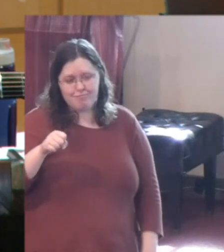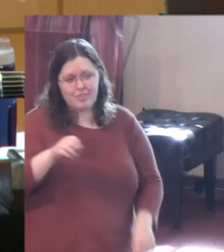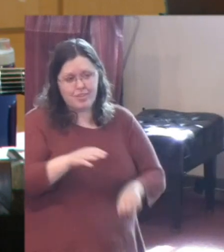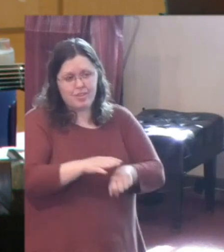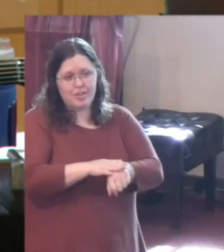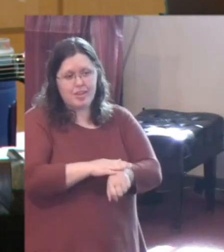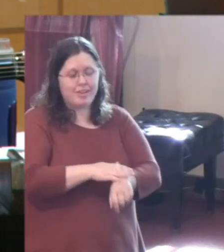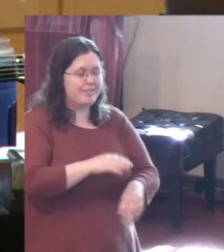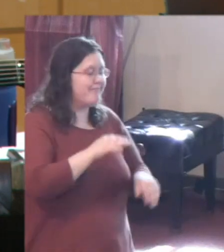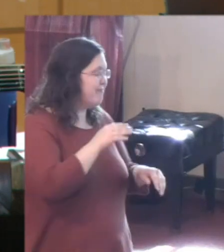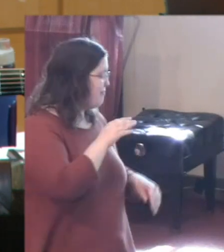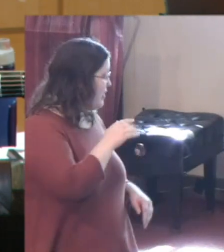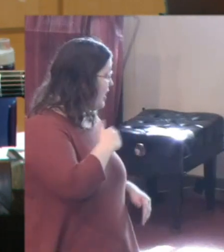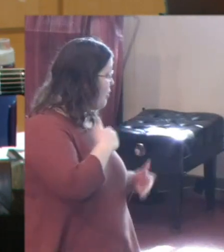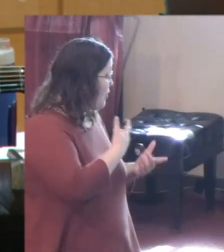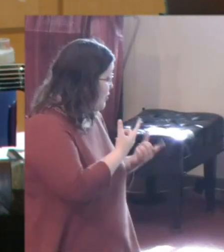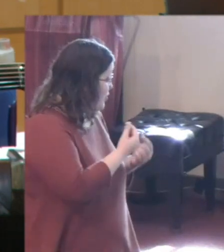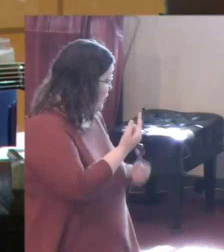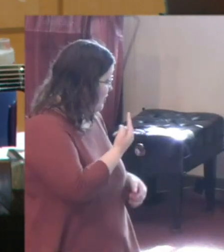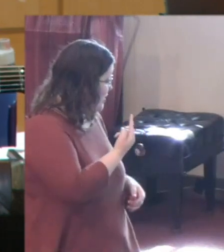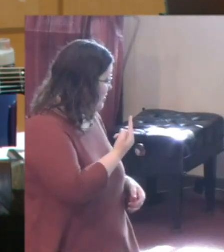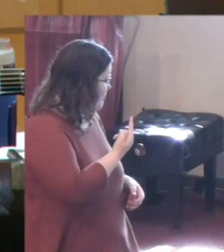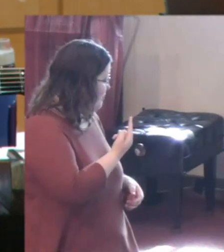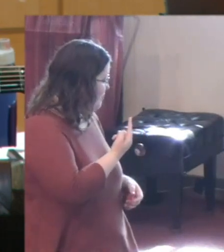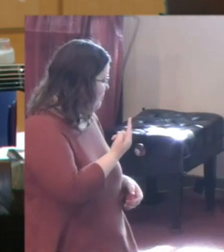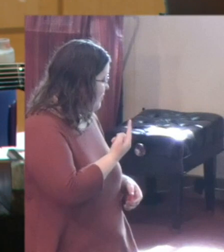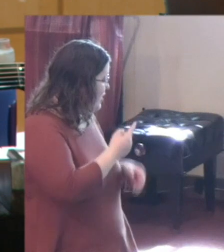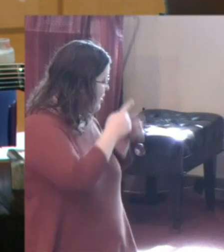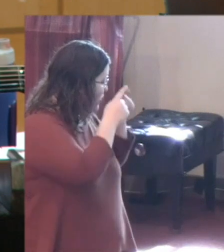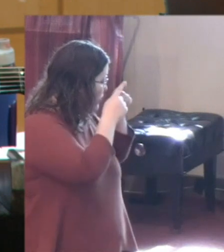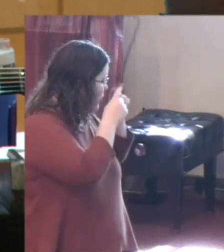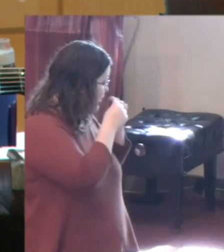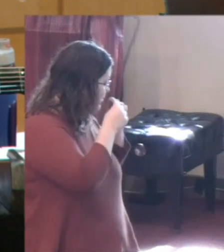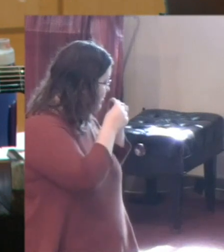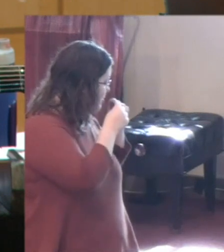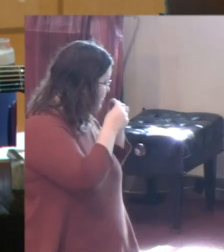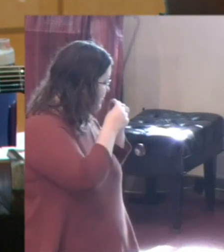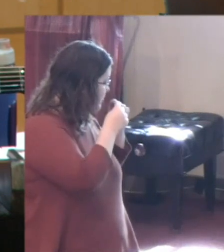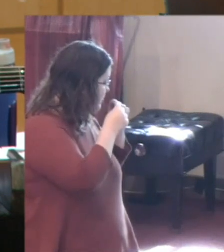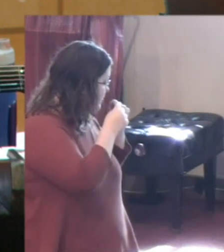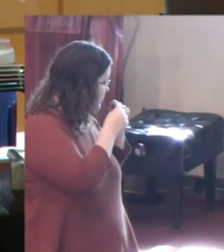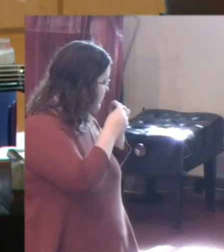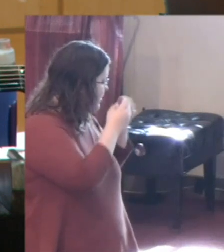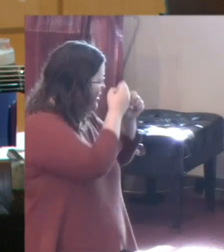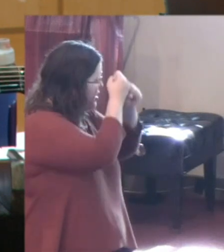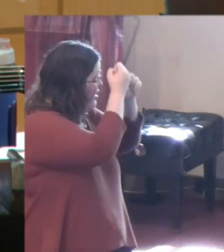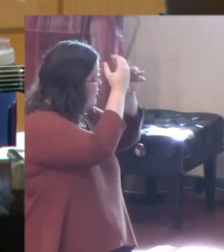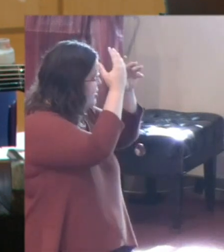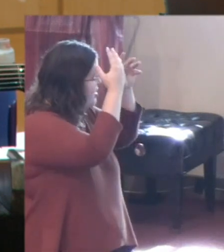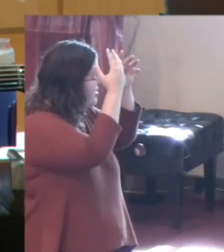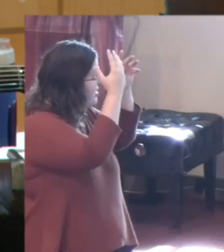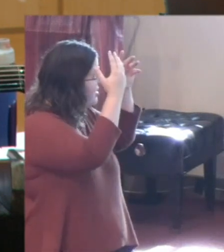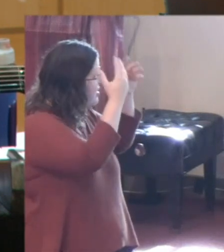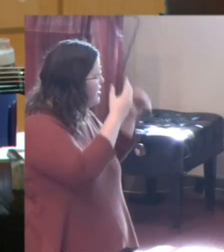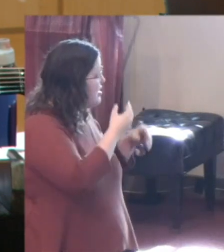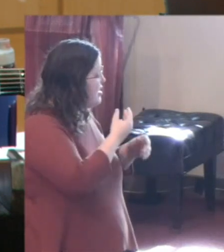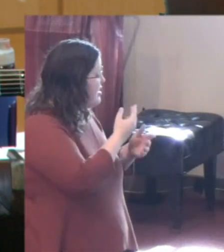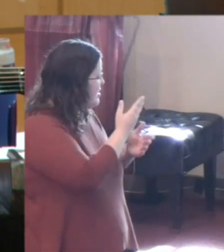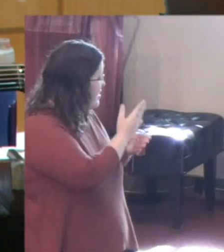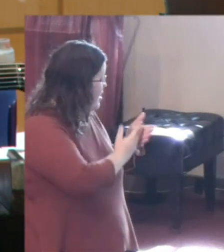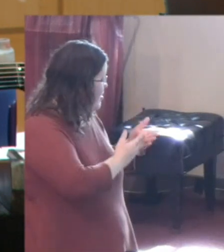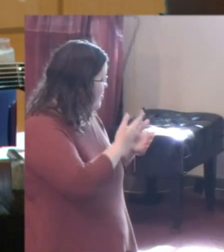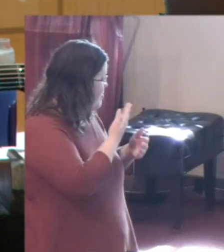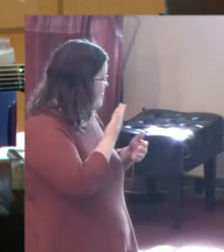Stowe, I want you to do something for me. Close your eyes and imagine a few of the bad things